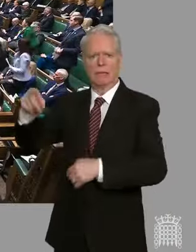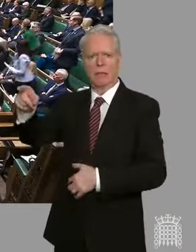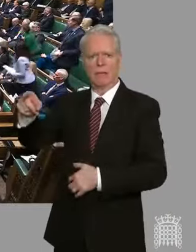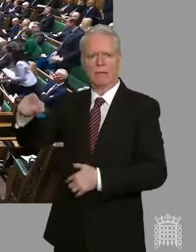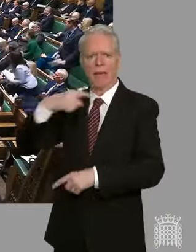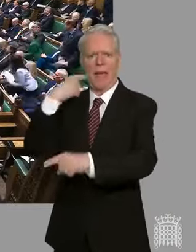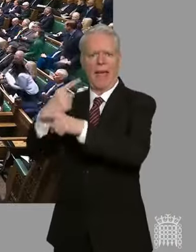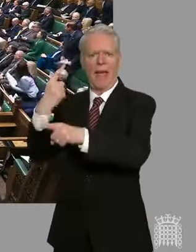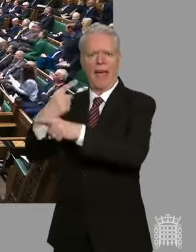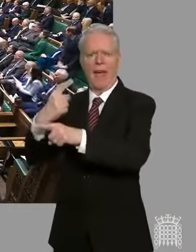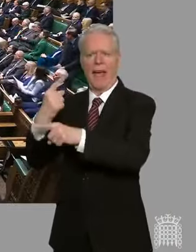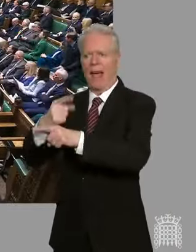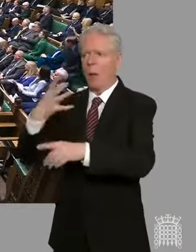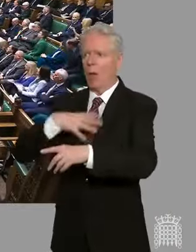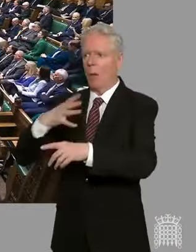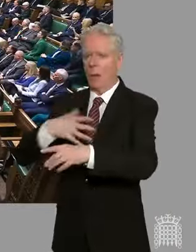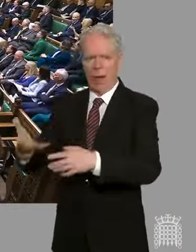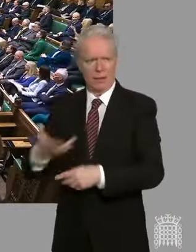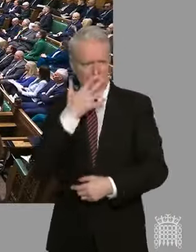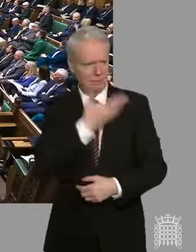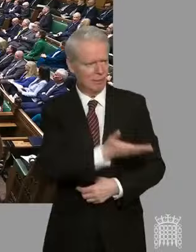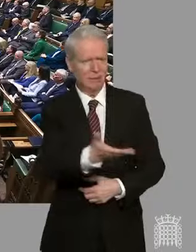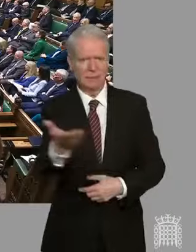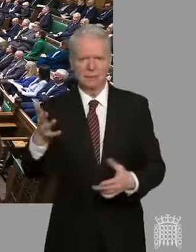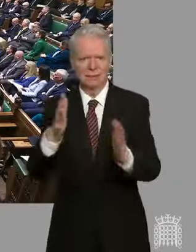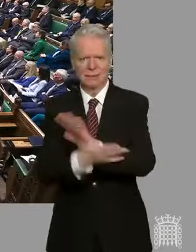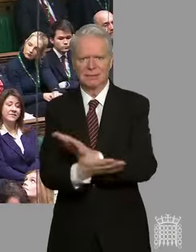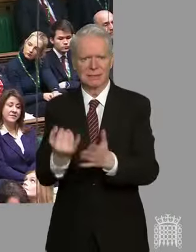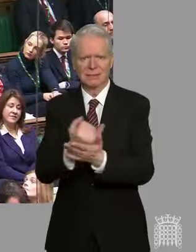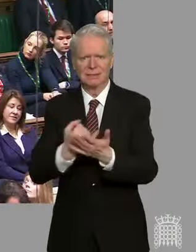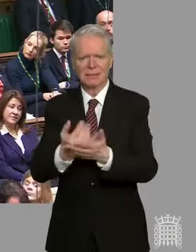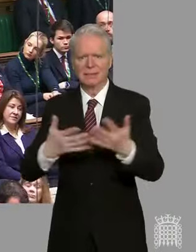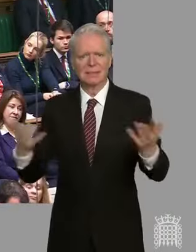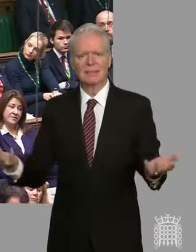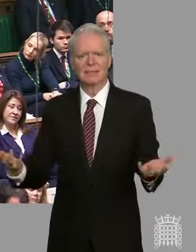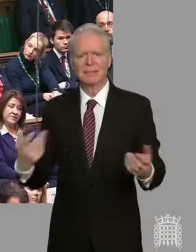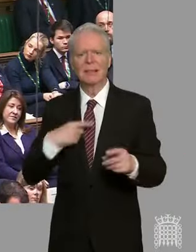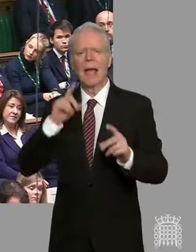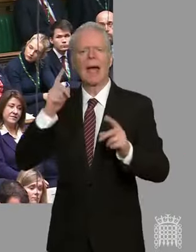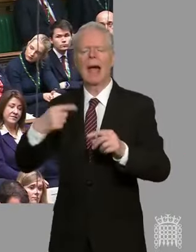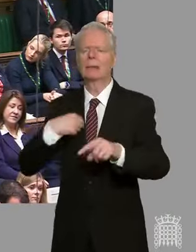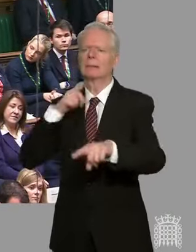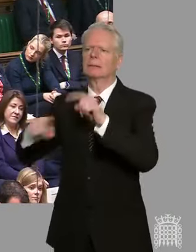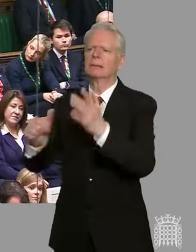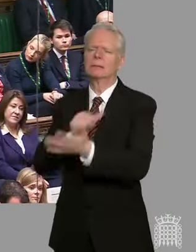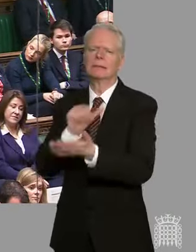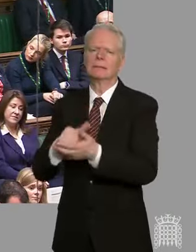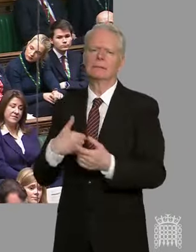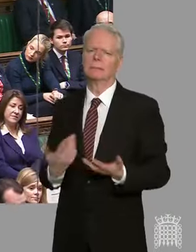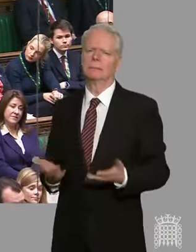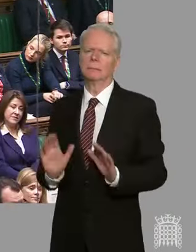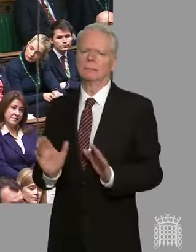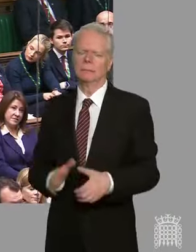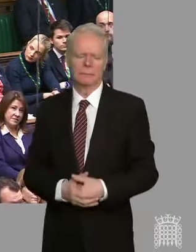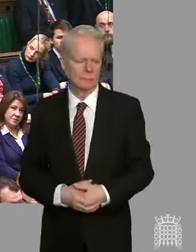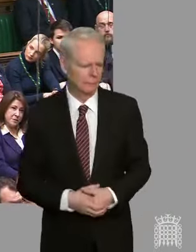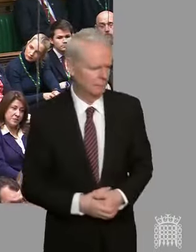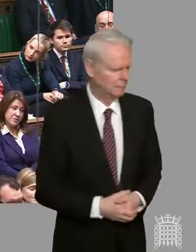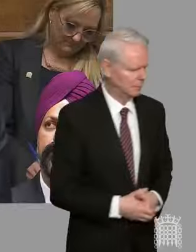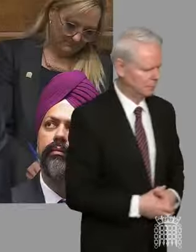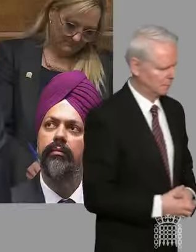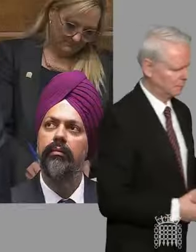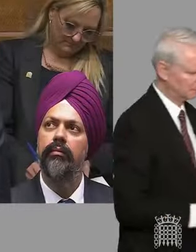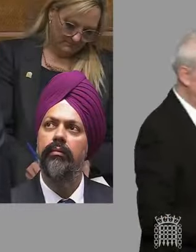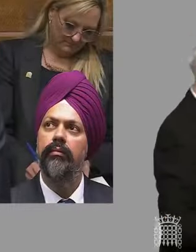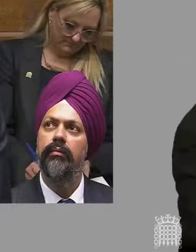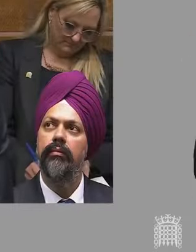Can I thank the Prime Minister and the Foreign Secretary for their efforts to secure the release of Allah Abdel Fattah, the human rights campaigner,